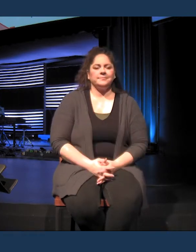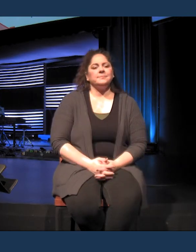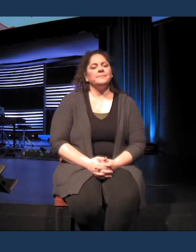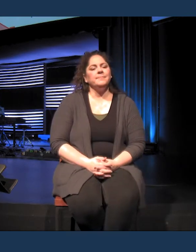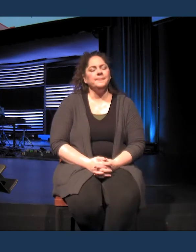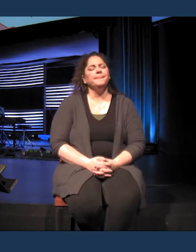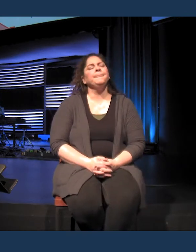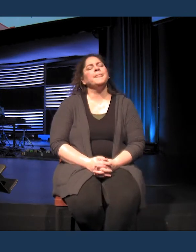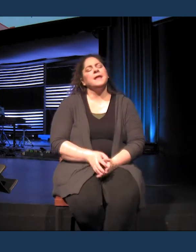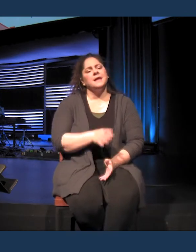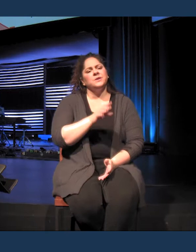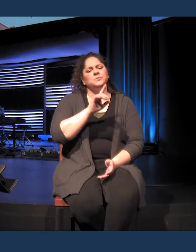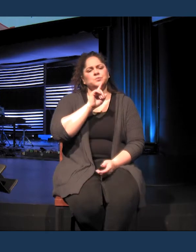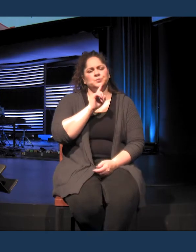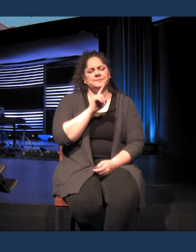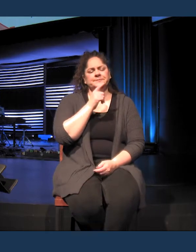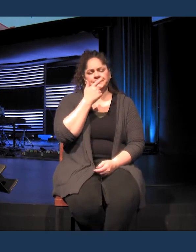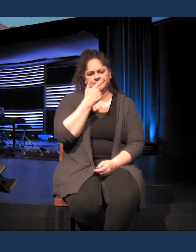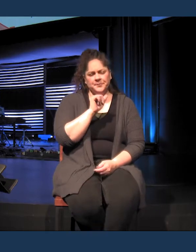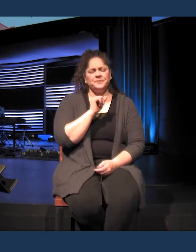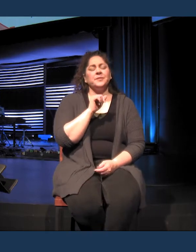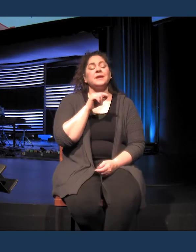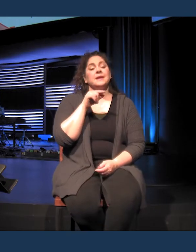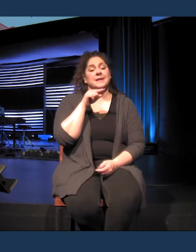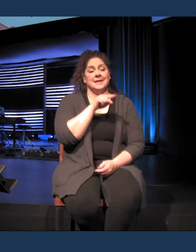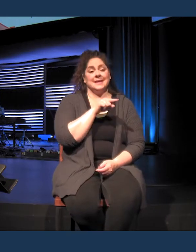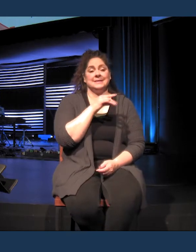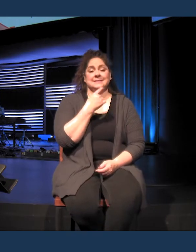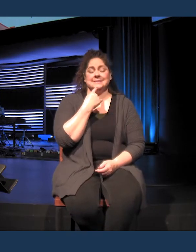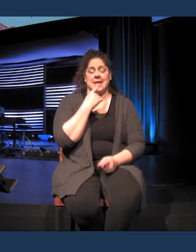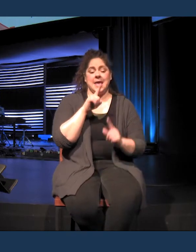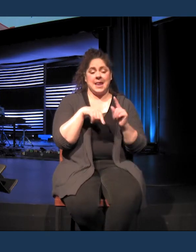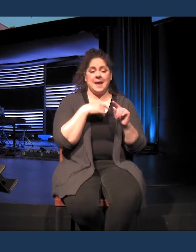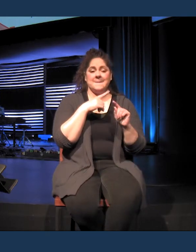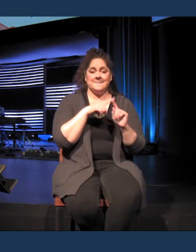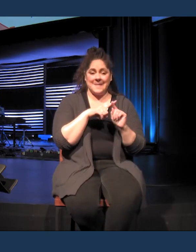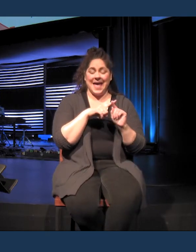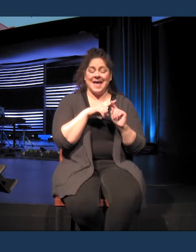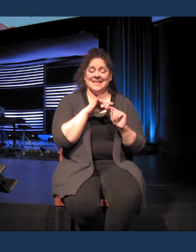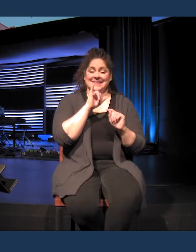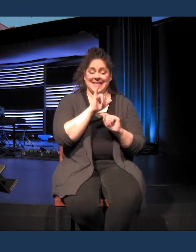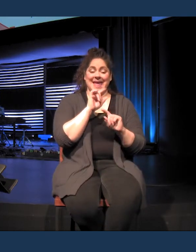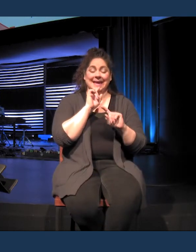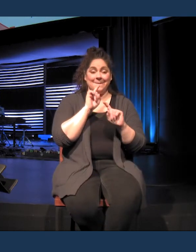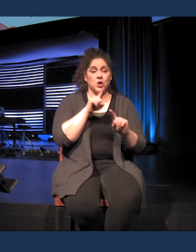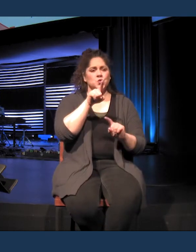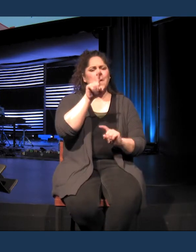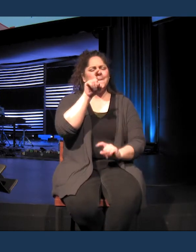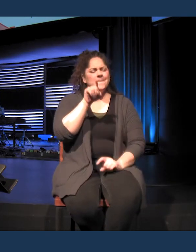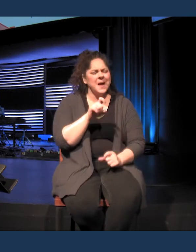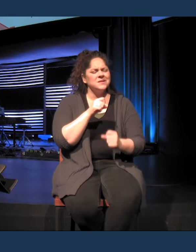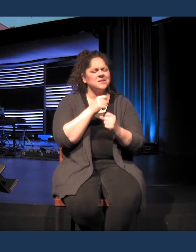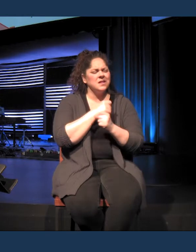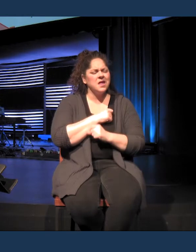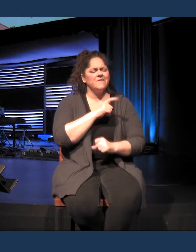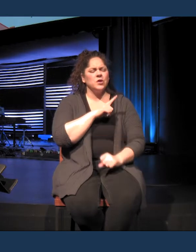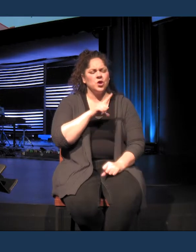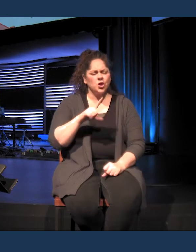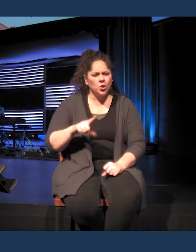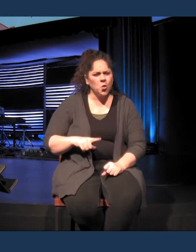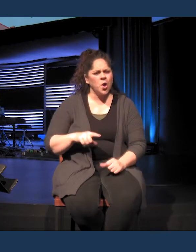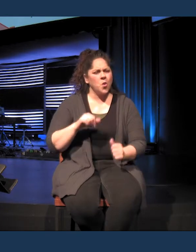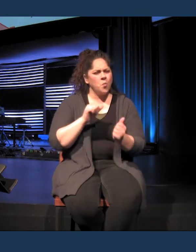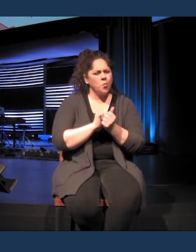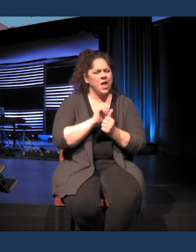I find it interesting that Jesus used the language of commandment. He says, you must love the Lord your God with all your heart, soul, and